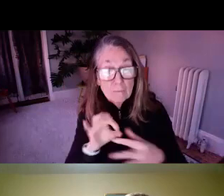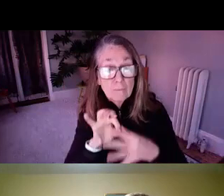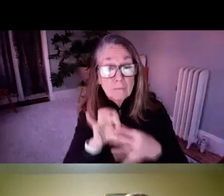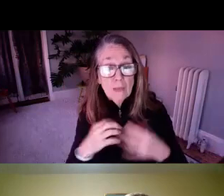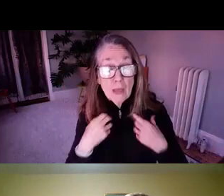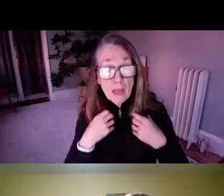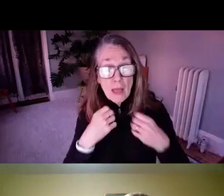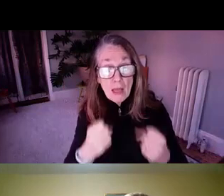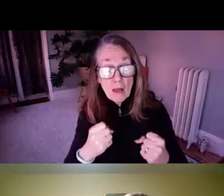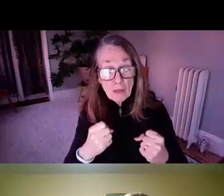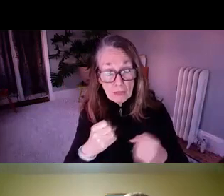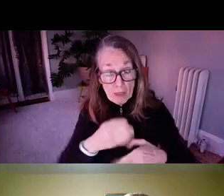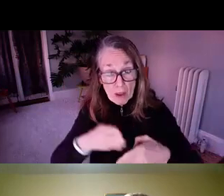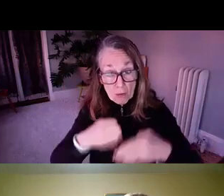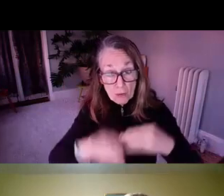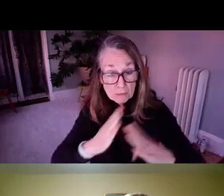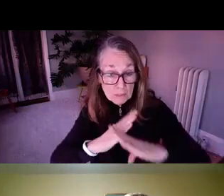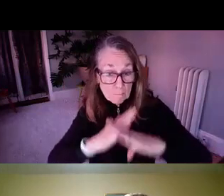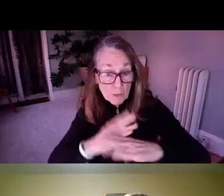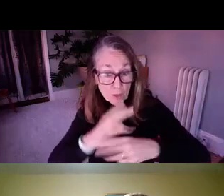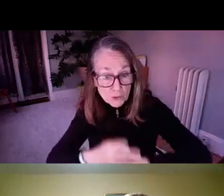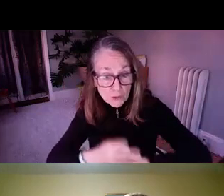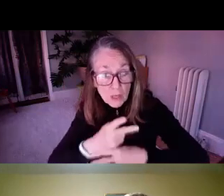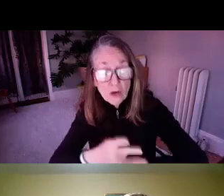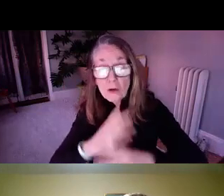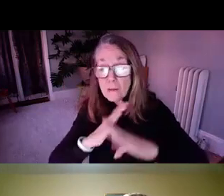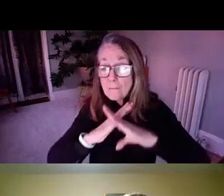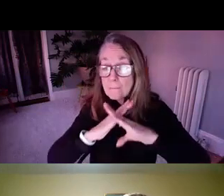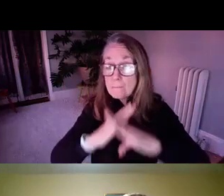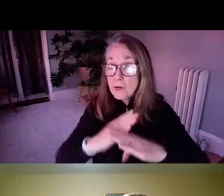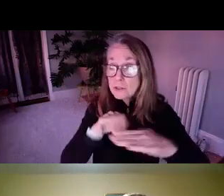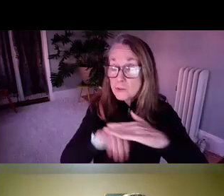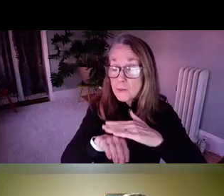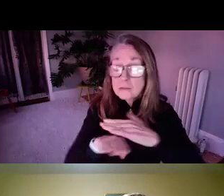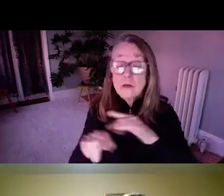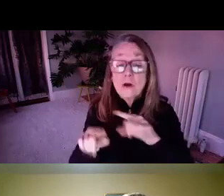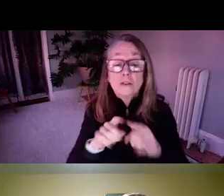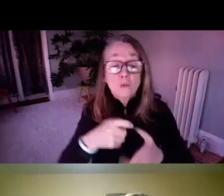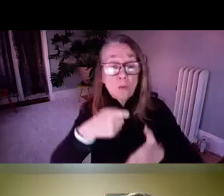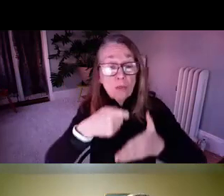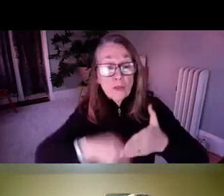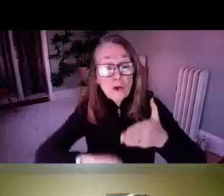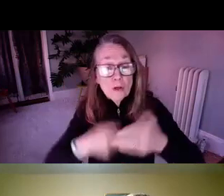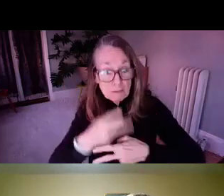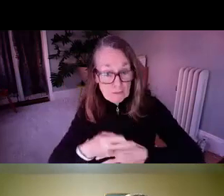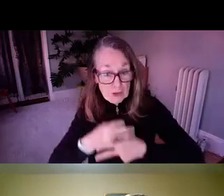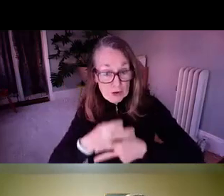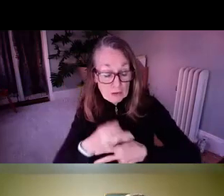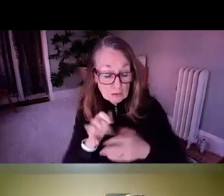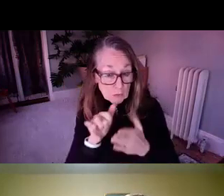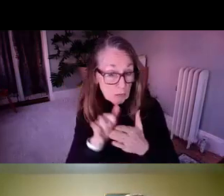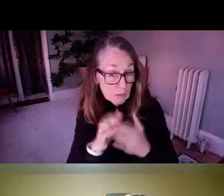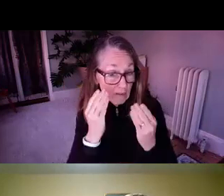outcomes, barriers to care, barriers to access, as well as costs of care. And so that